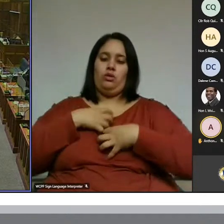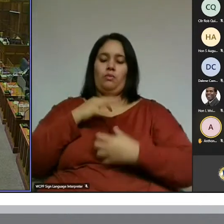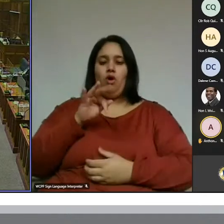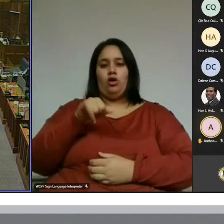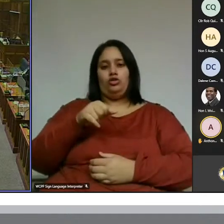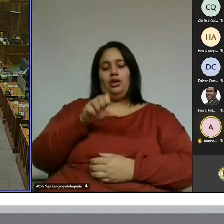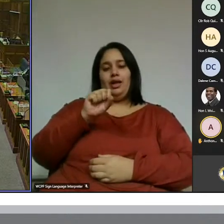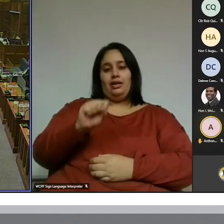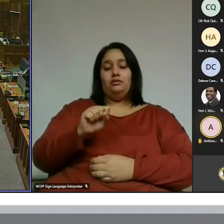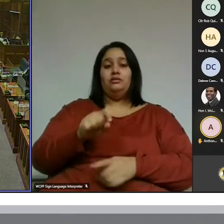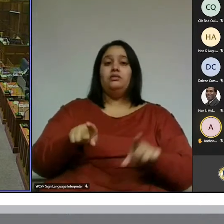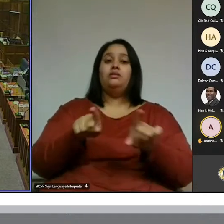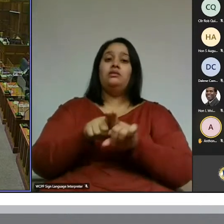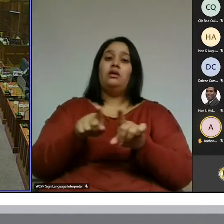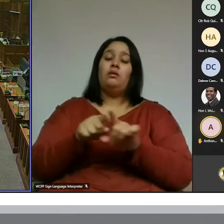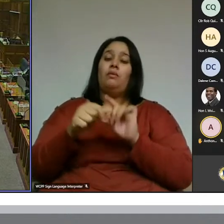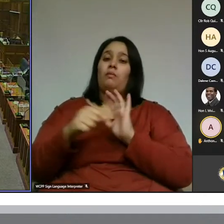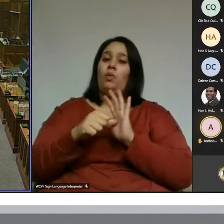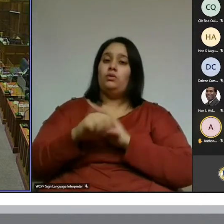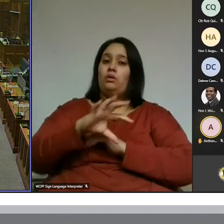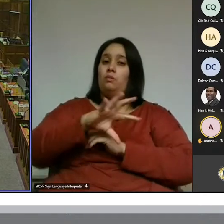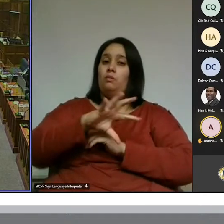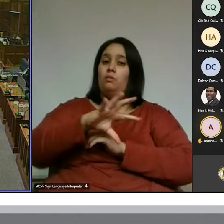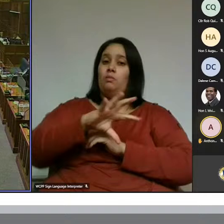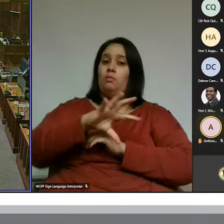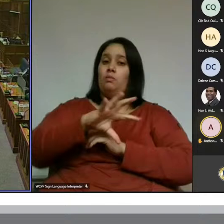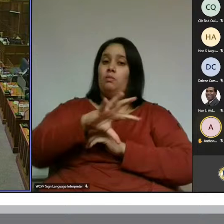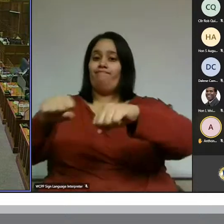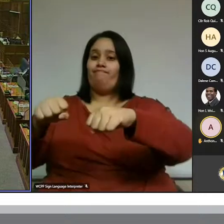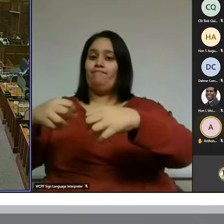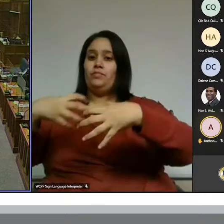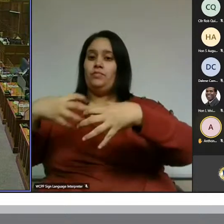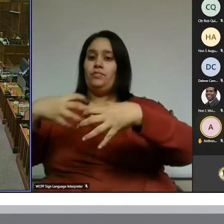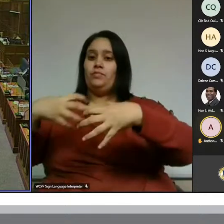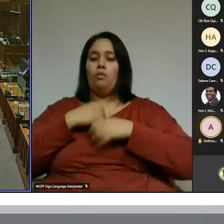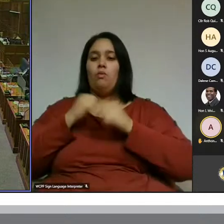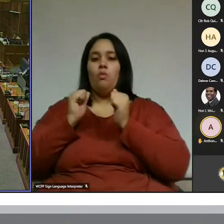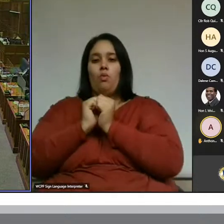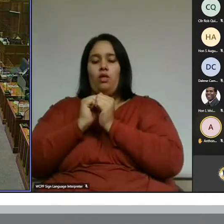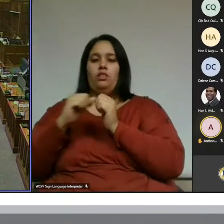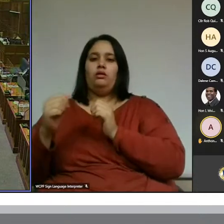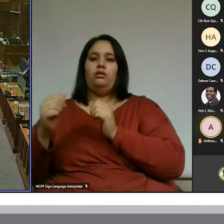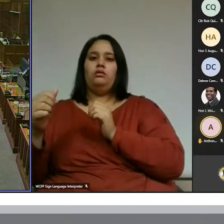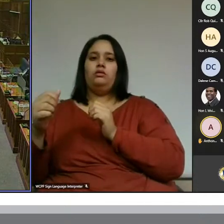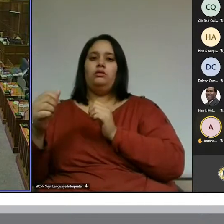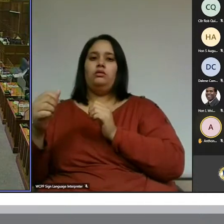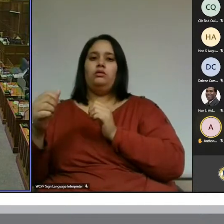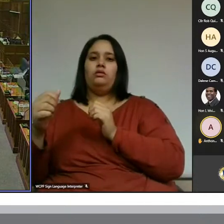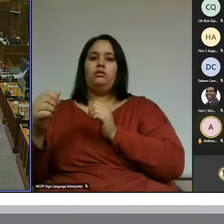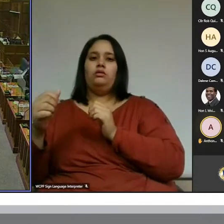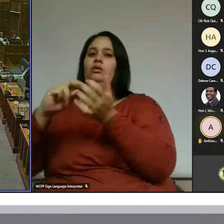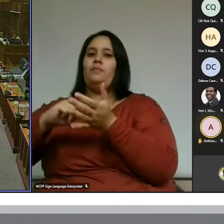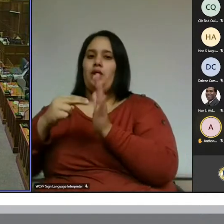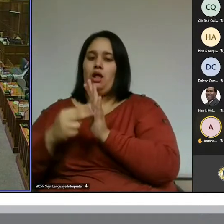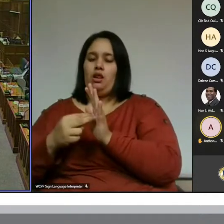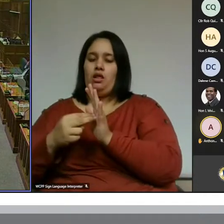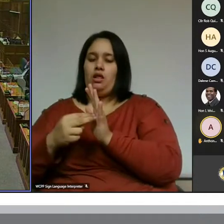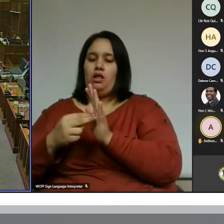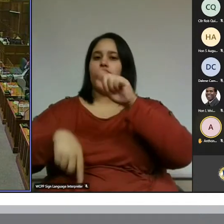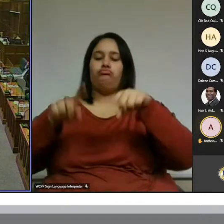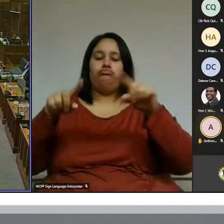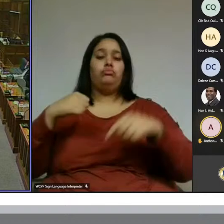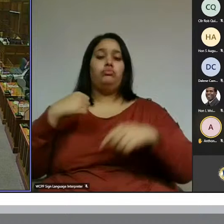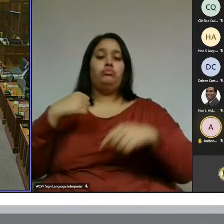it's important that province can actually take over the ownership with joint planning and across municipalities.